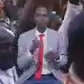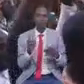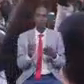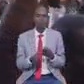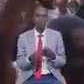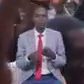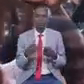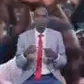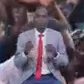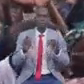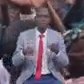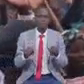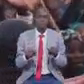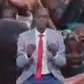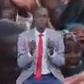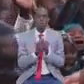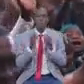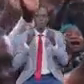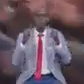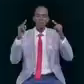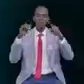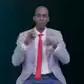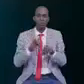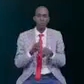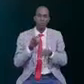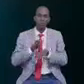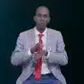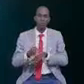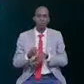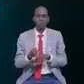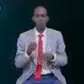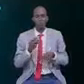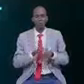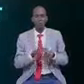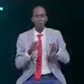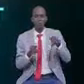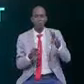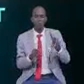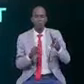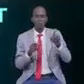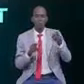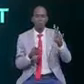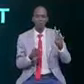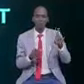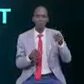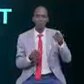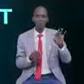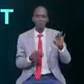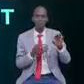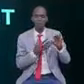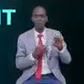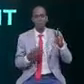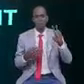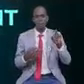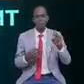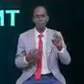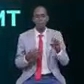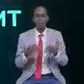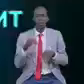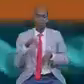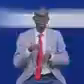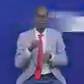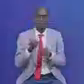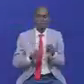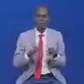possibilities for success in ministry. This will hold on May 26, 27, 29, and 30 at 0600 hours